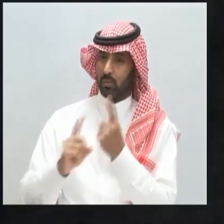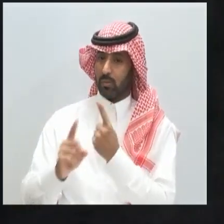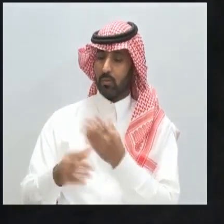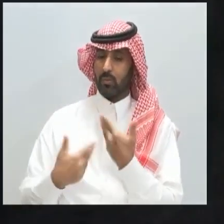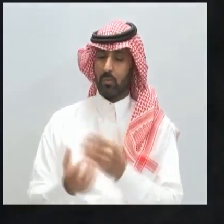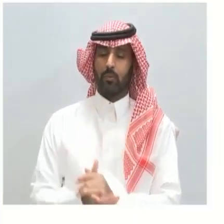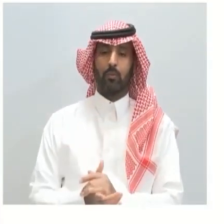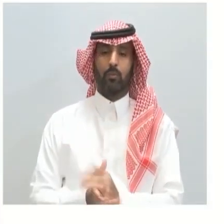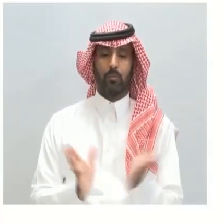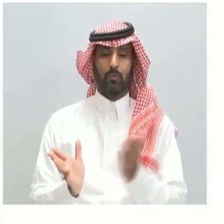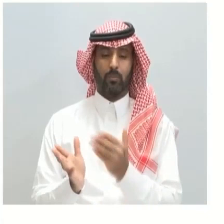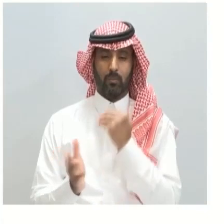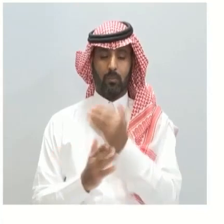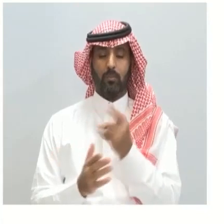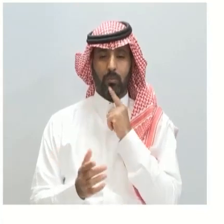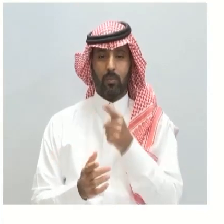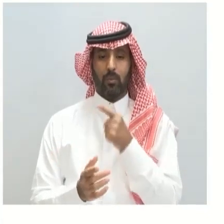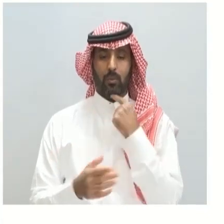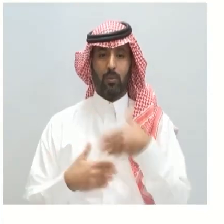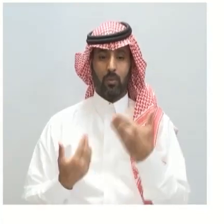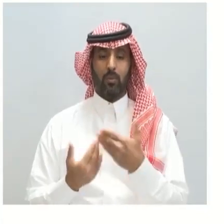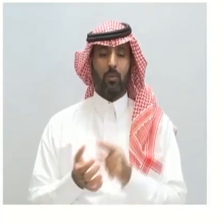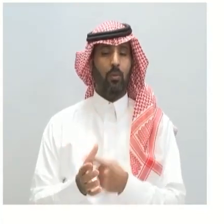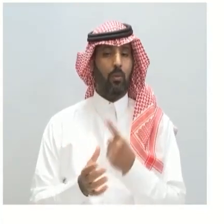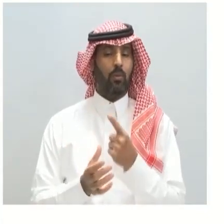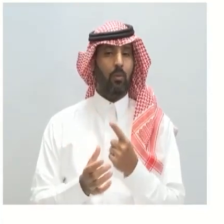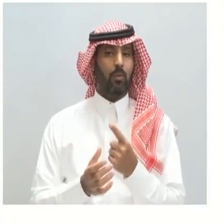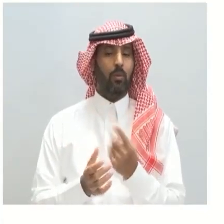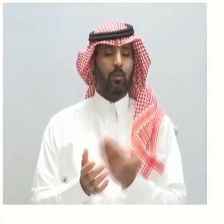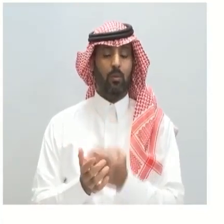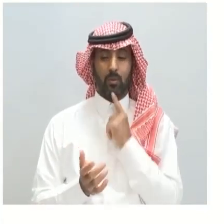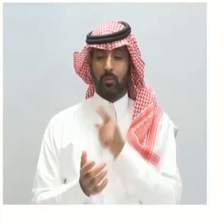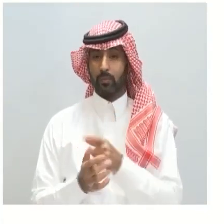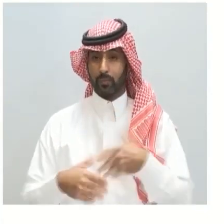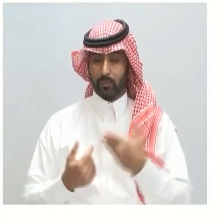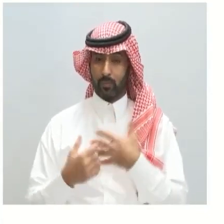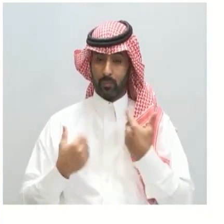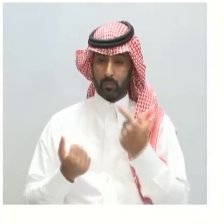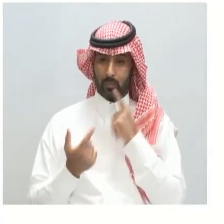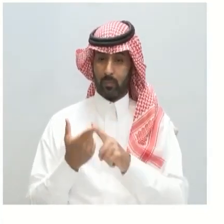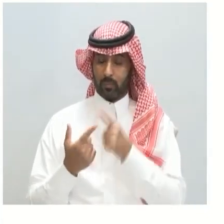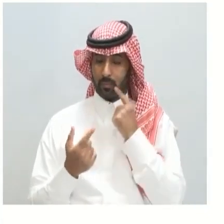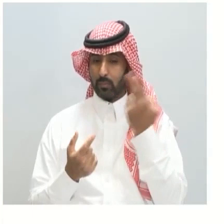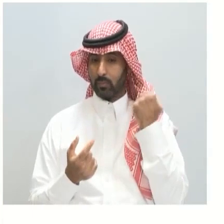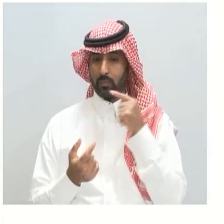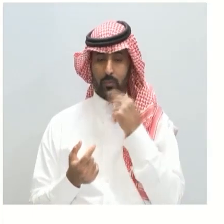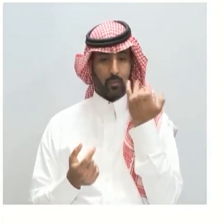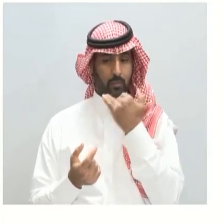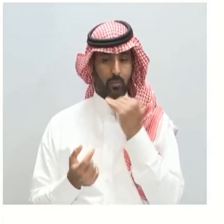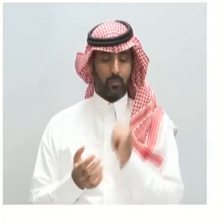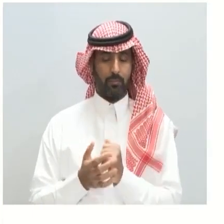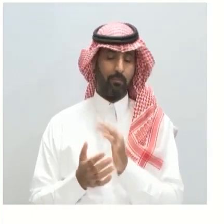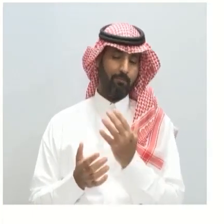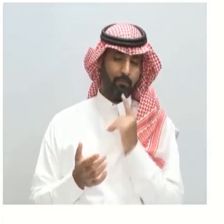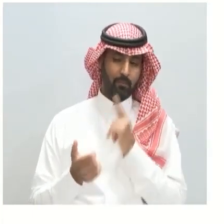your class. We also took some activities about some jokes that play on sounds in English and